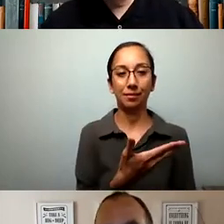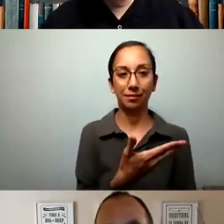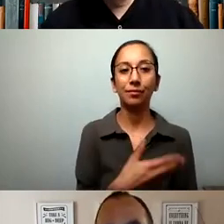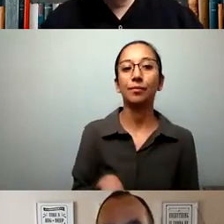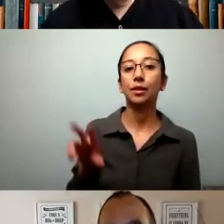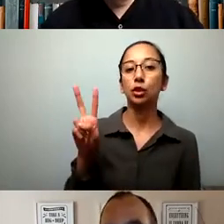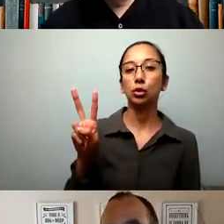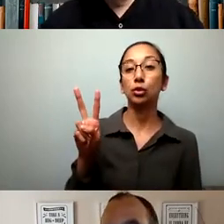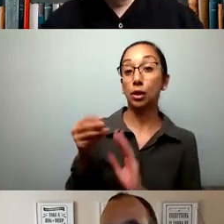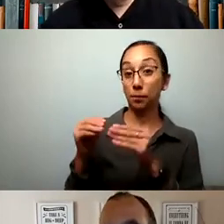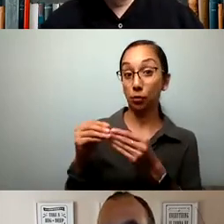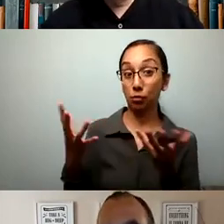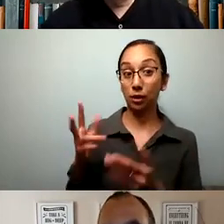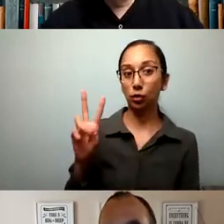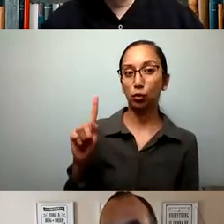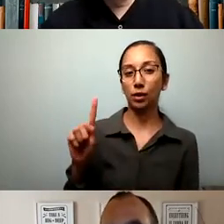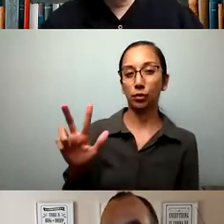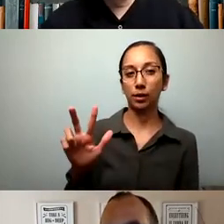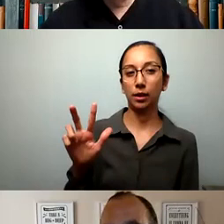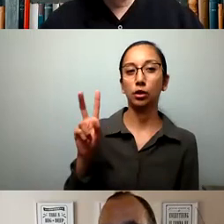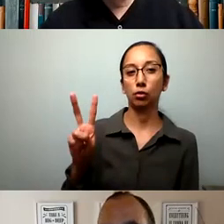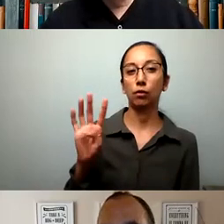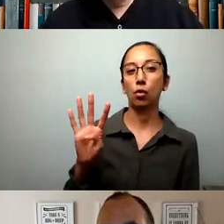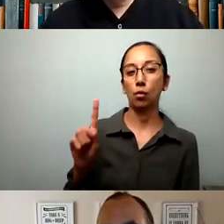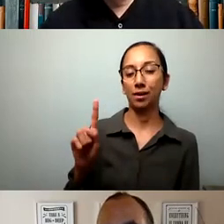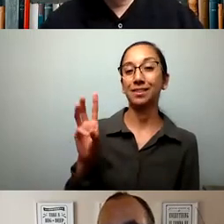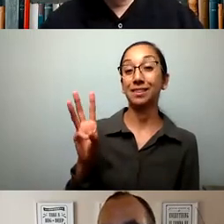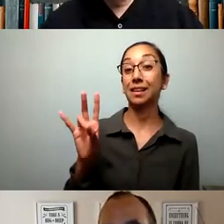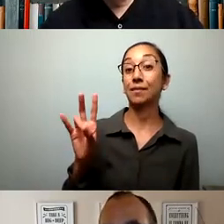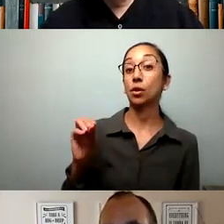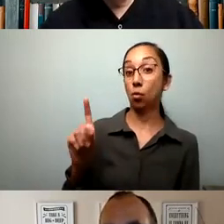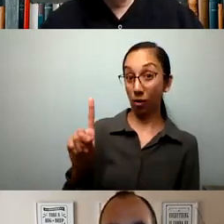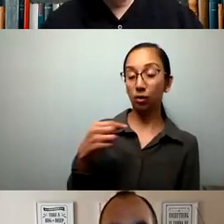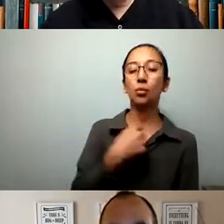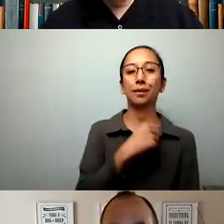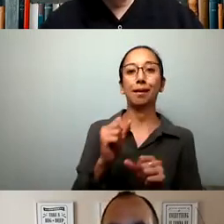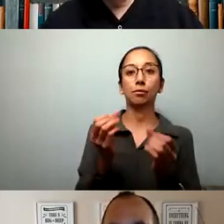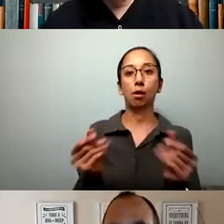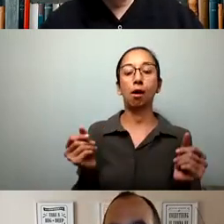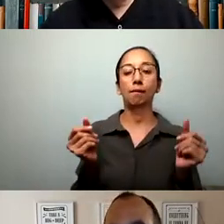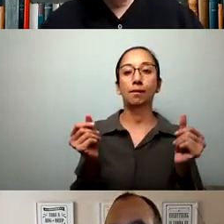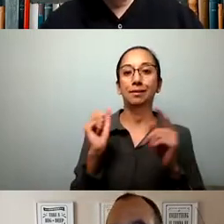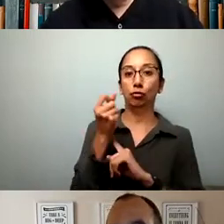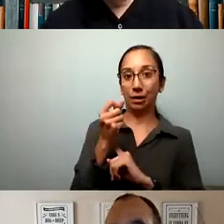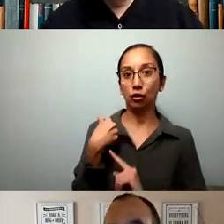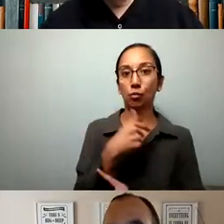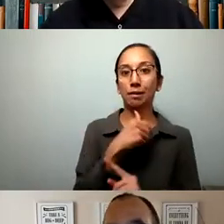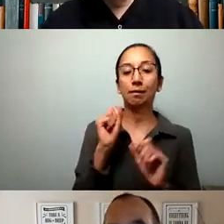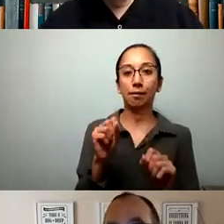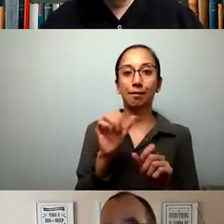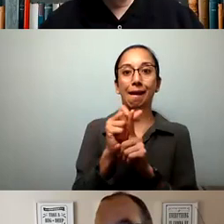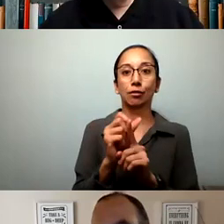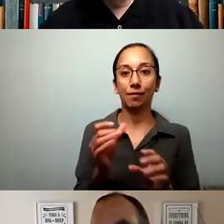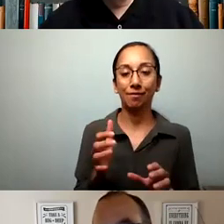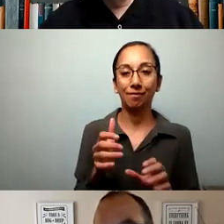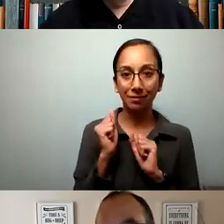213-241-6701. And that allows us to really remedy a situation that we can capture. We look at a ticket and are able to respond to it. And